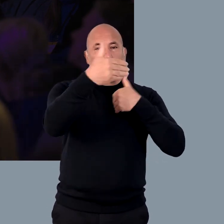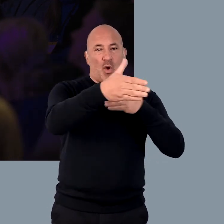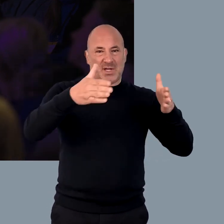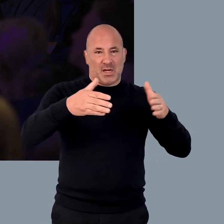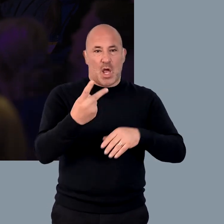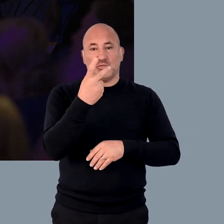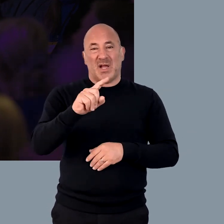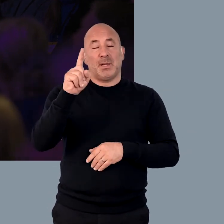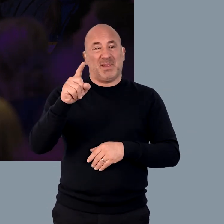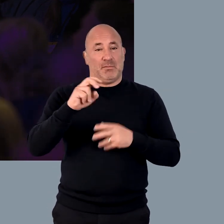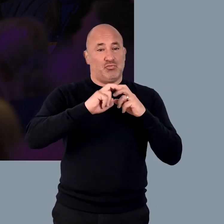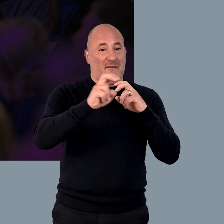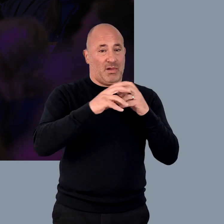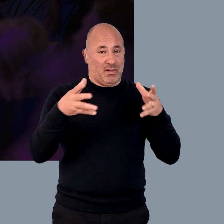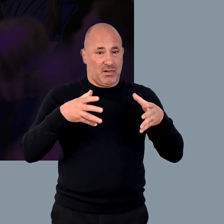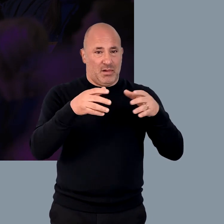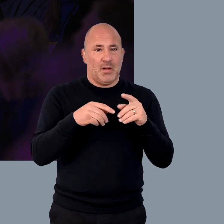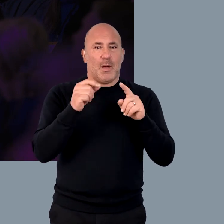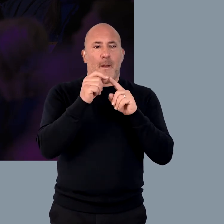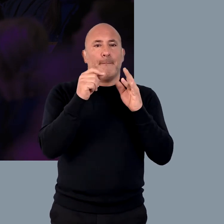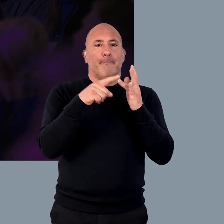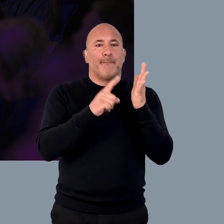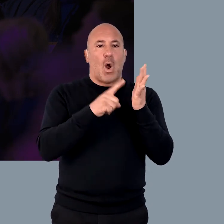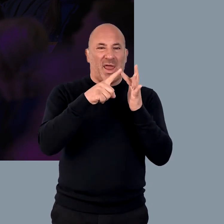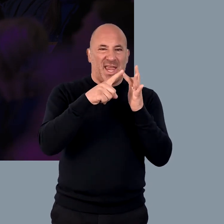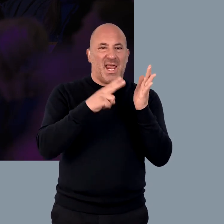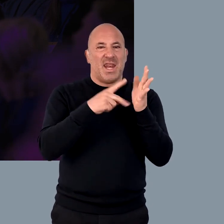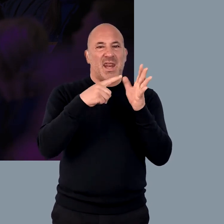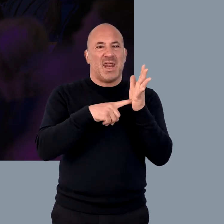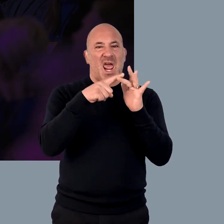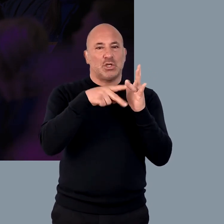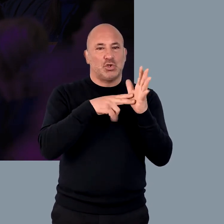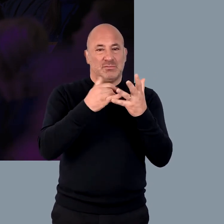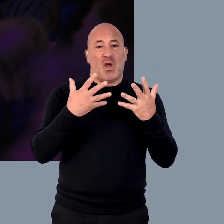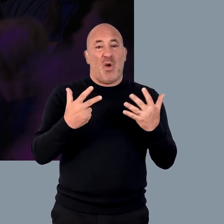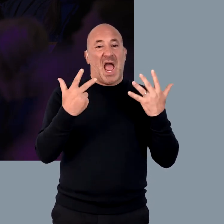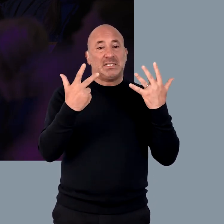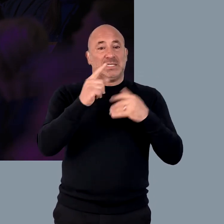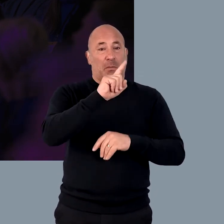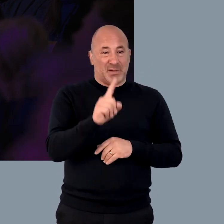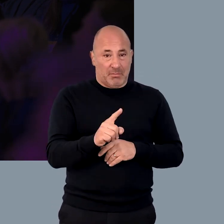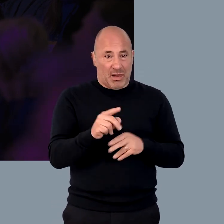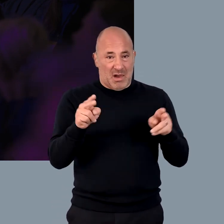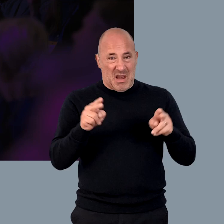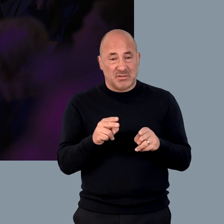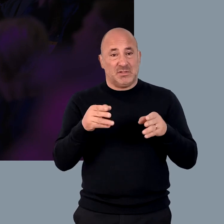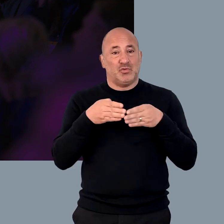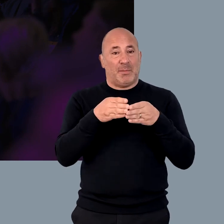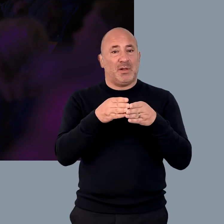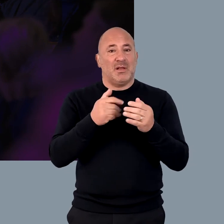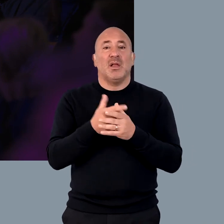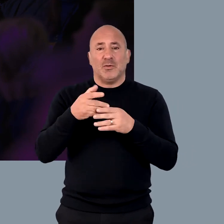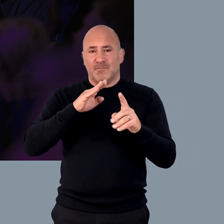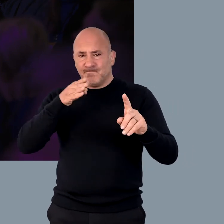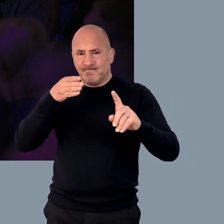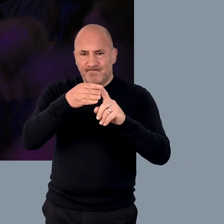and they're down to 2 shipping containers and 20 people on the road. Pollinations is now 8 people on the road, less shipping containers, and now